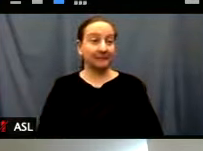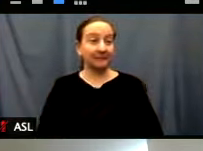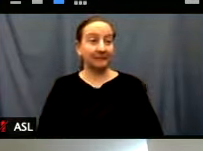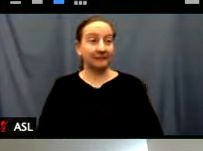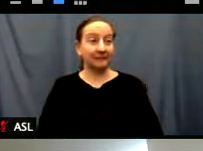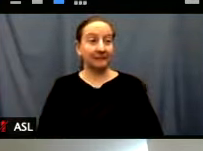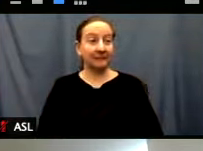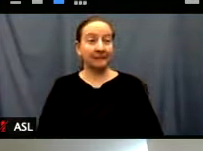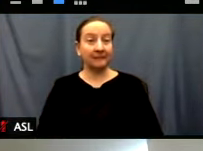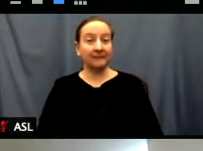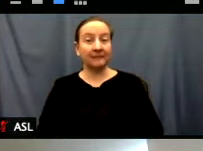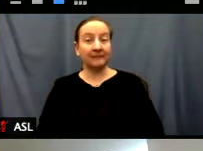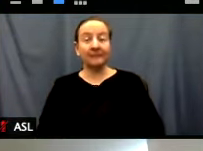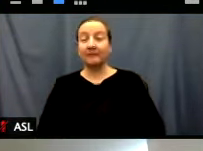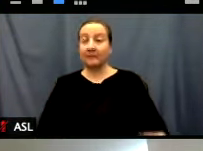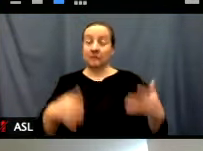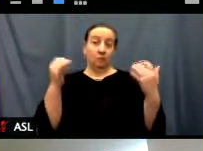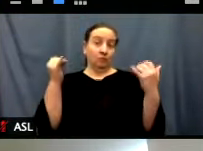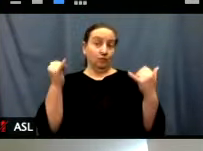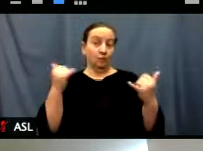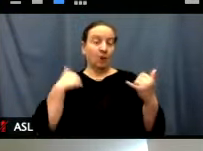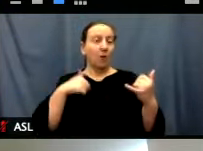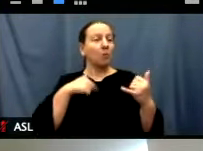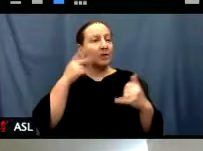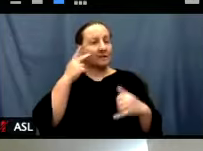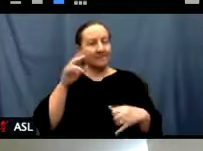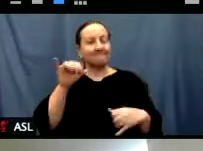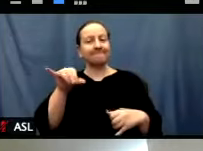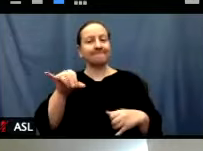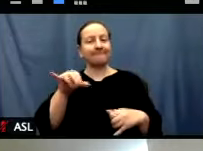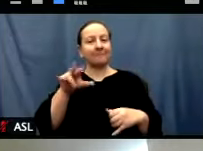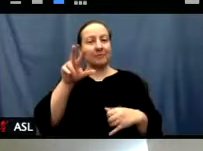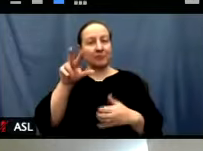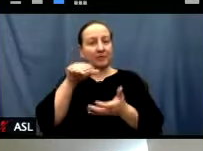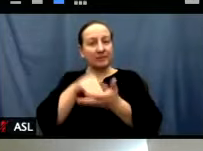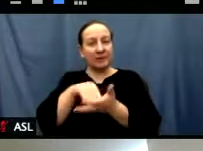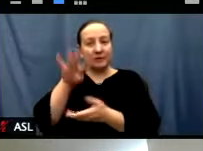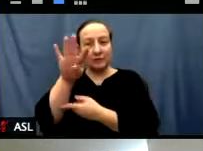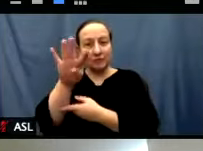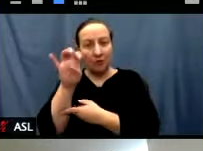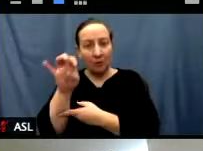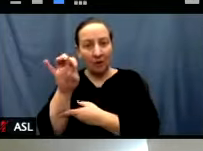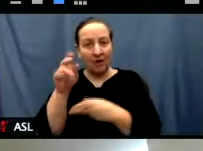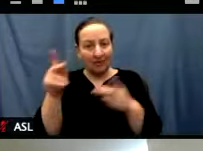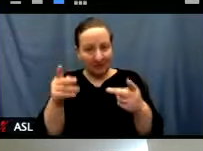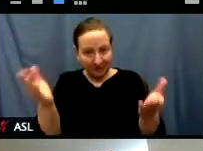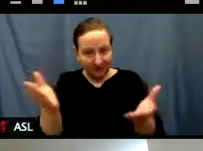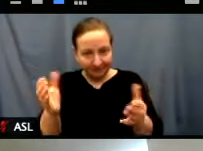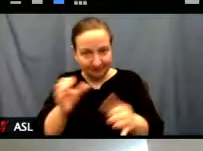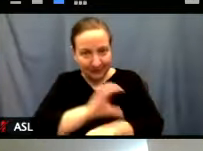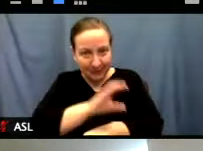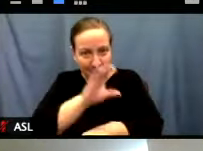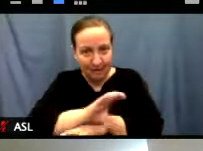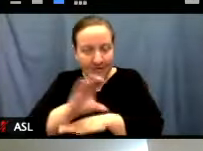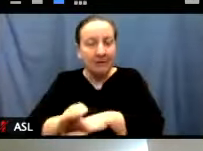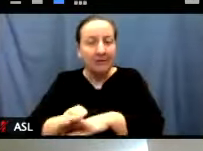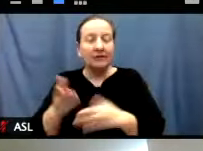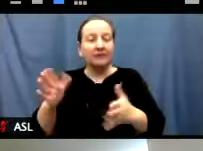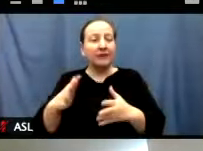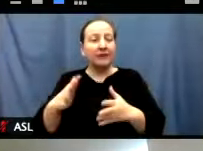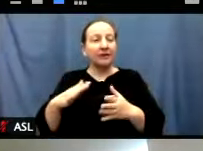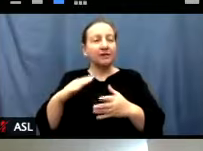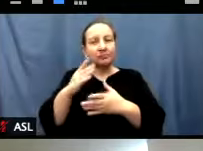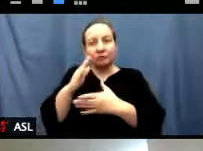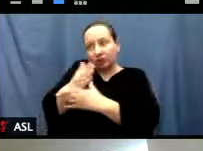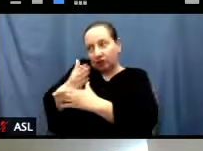And out of that, we are able to see that about 3,400 Coloradans have shared their positive test results